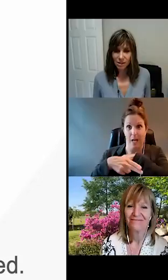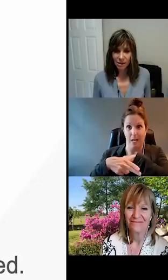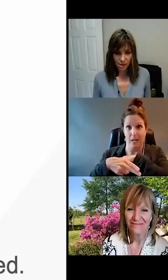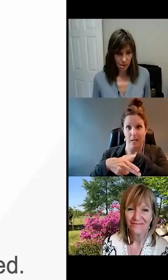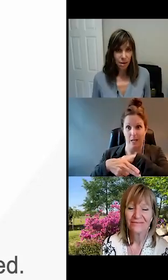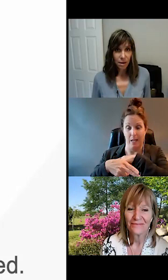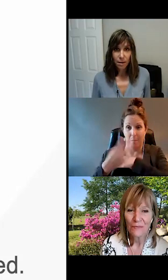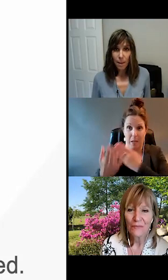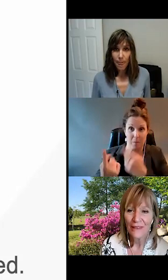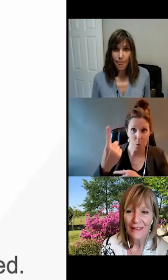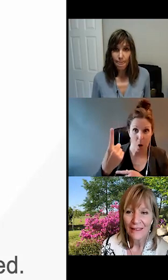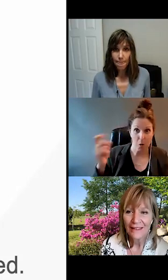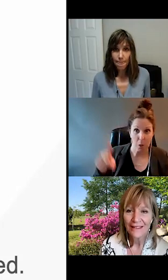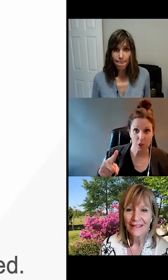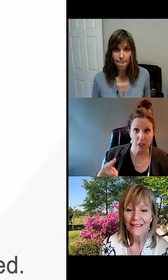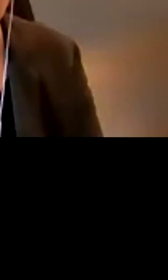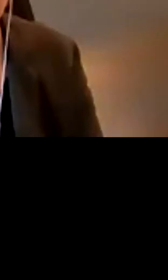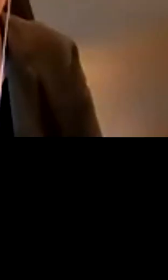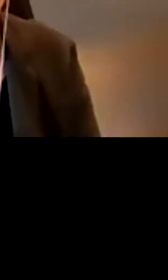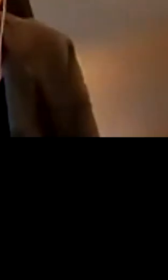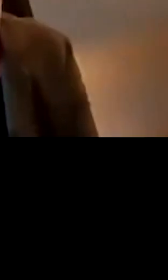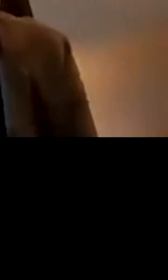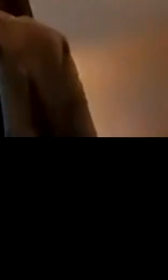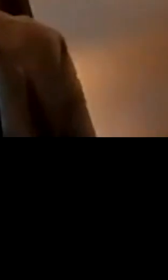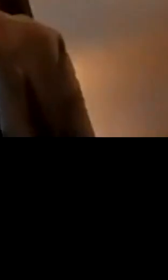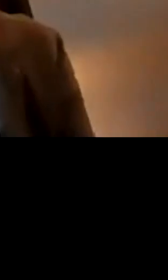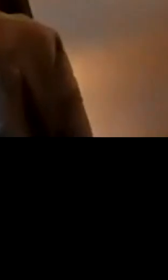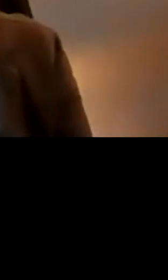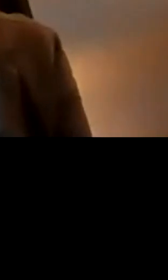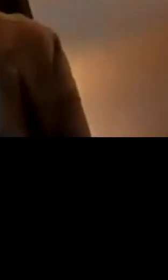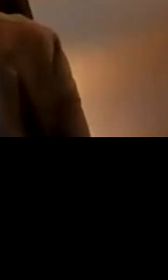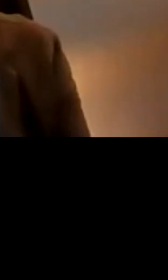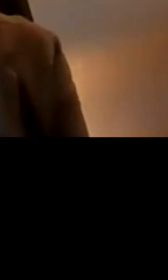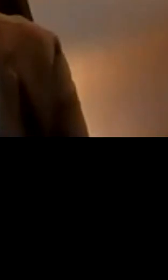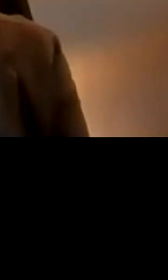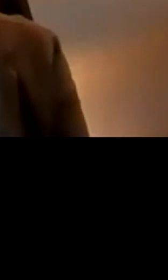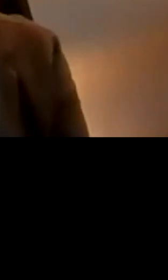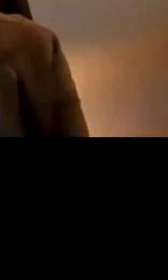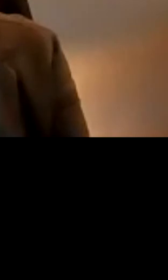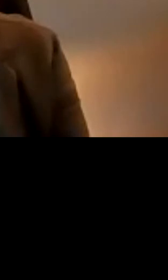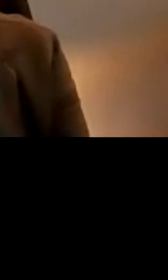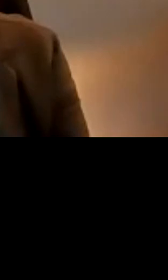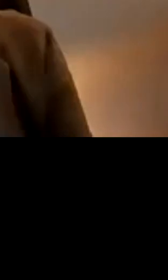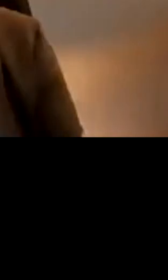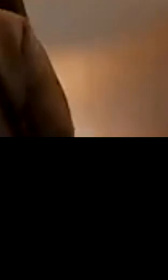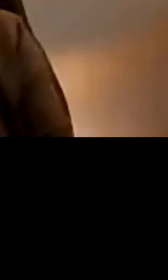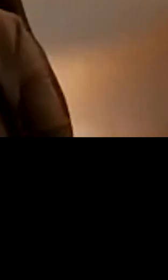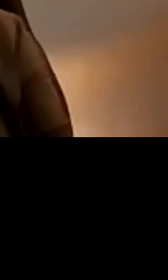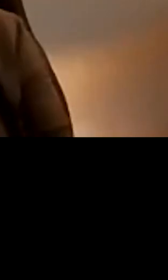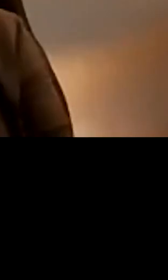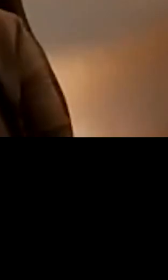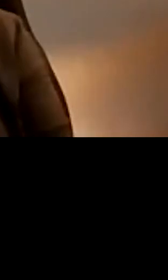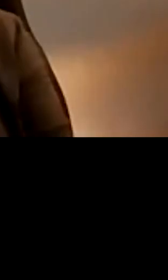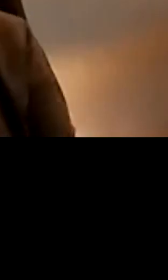question. Dee, did we have one question come in? We did have